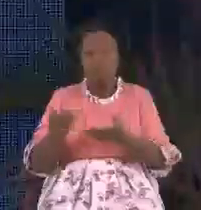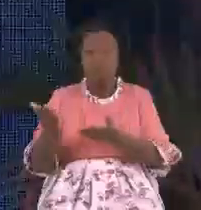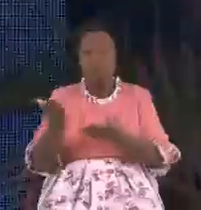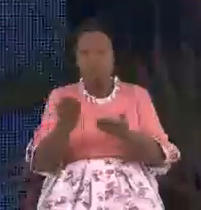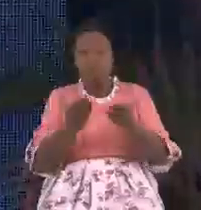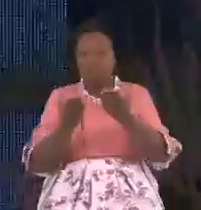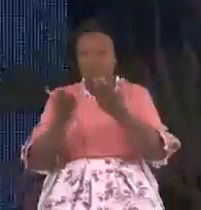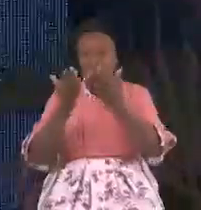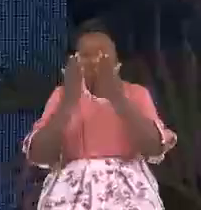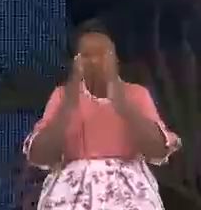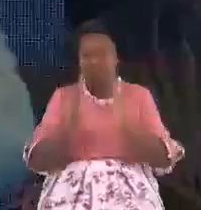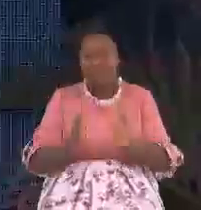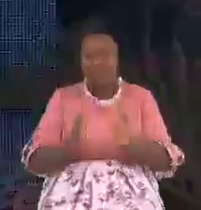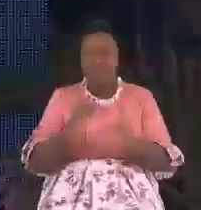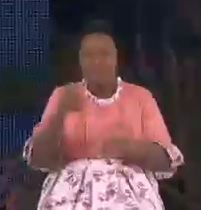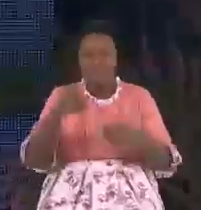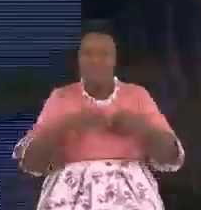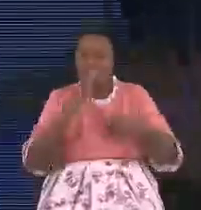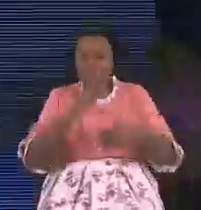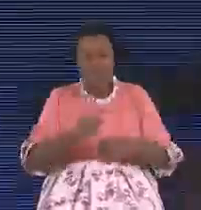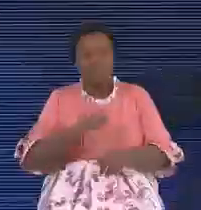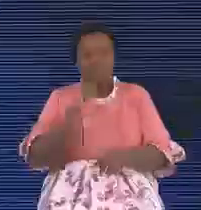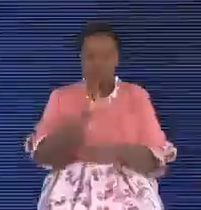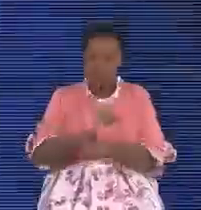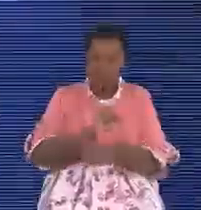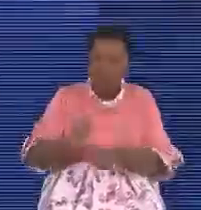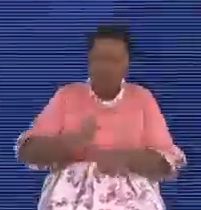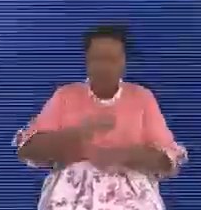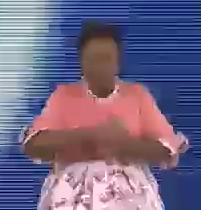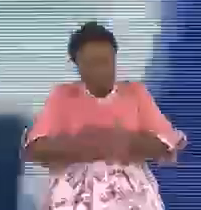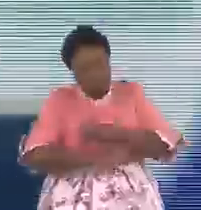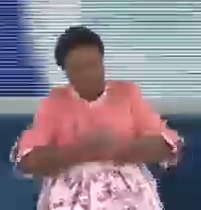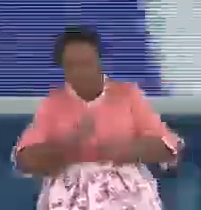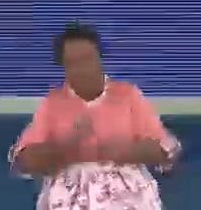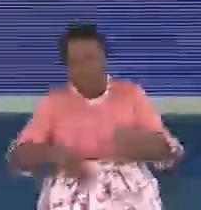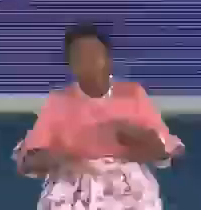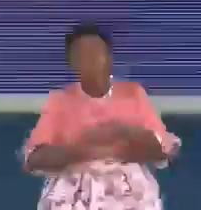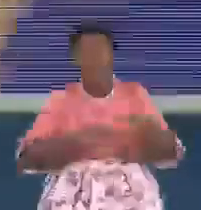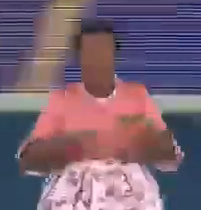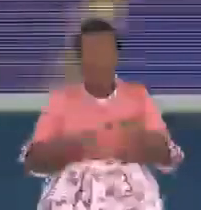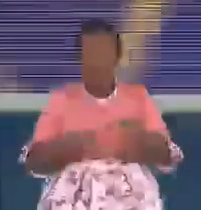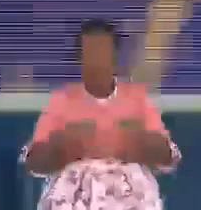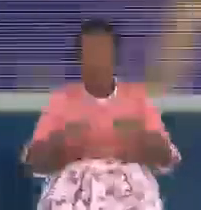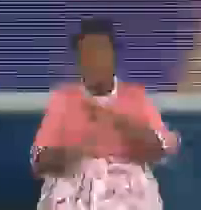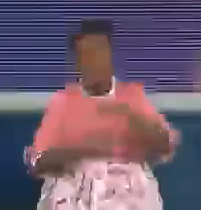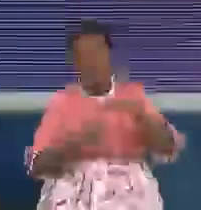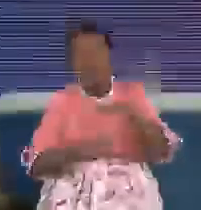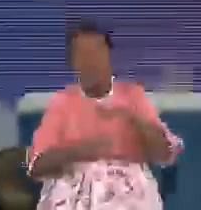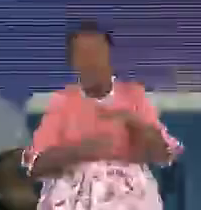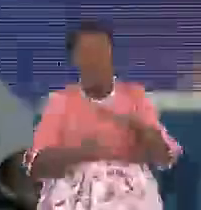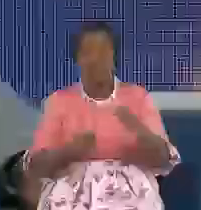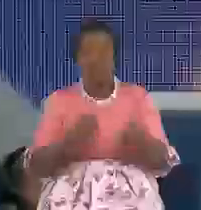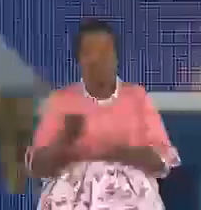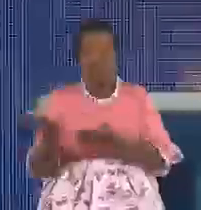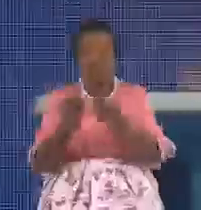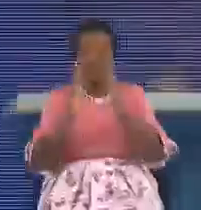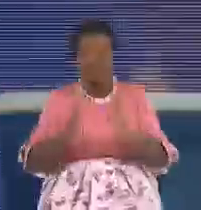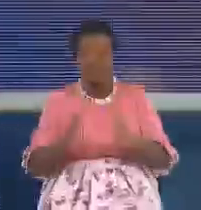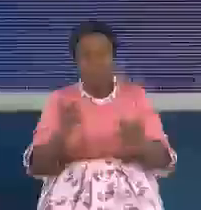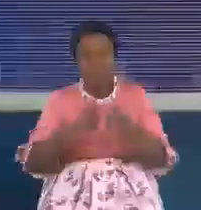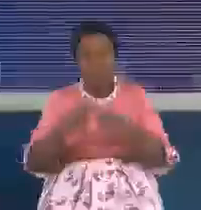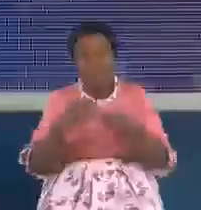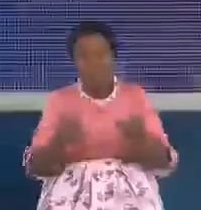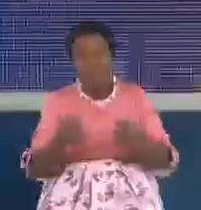you'll be suffering under slavery and now you see is come i'll give you rest